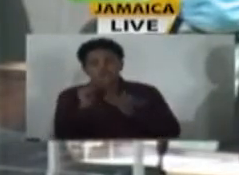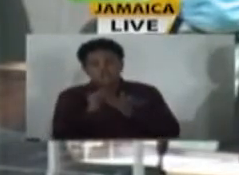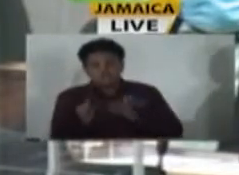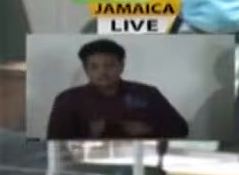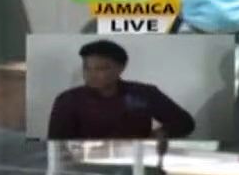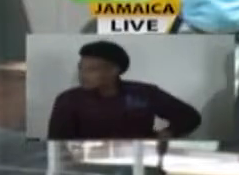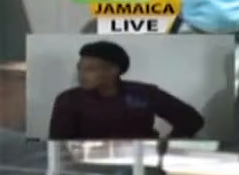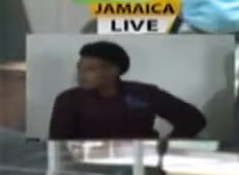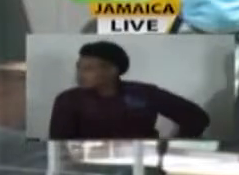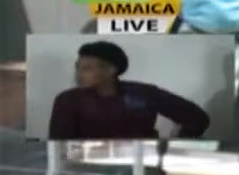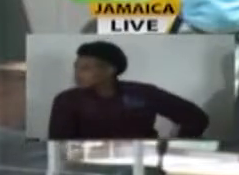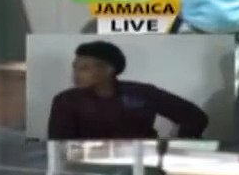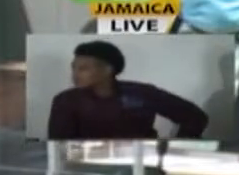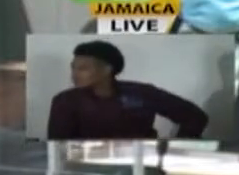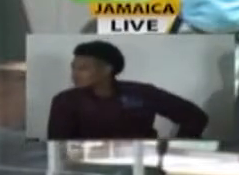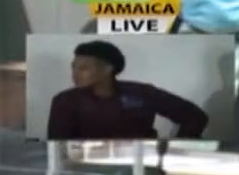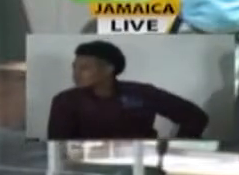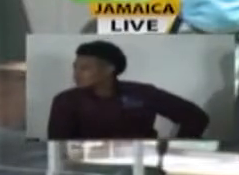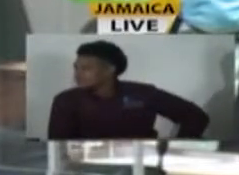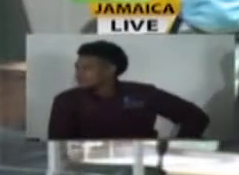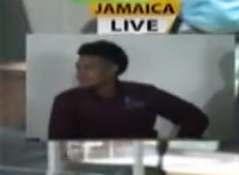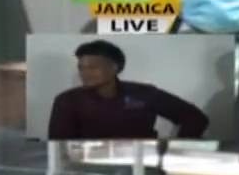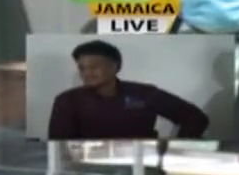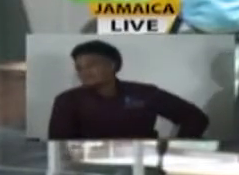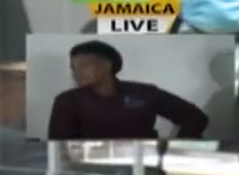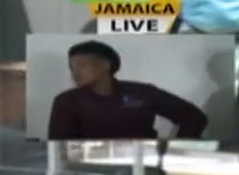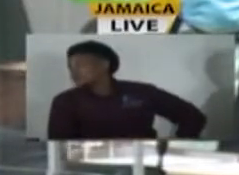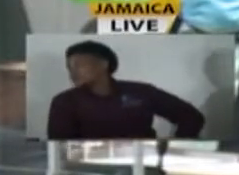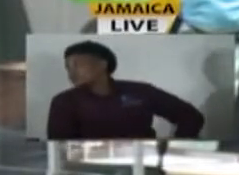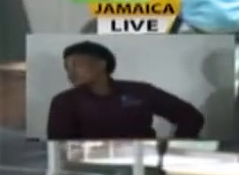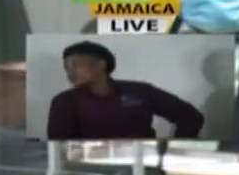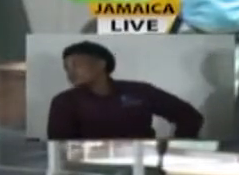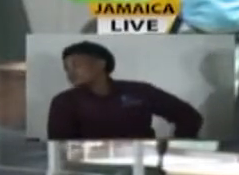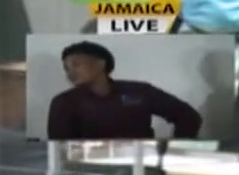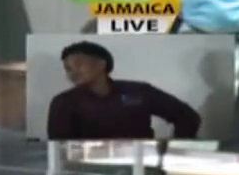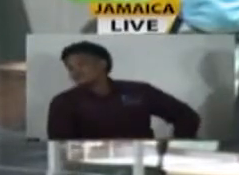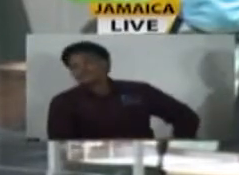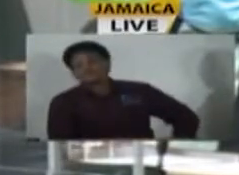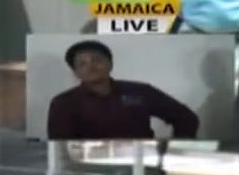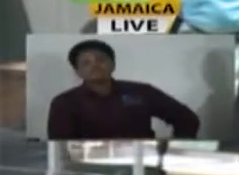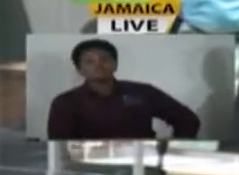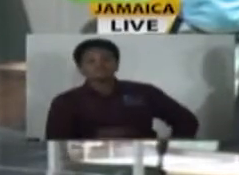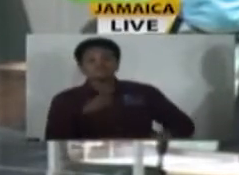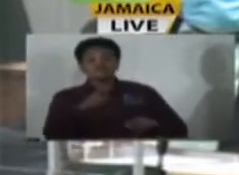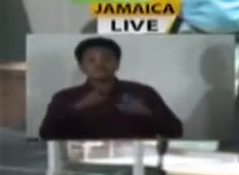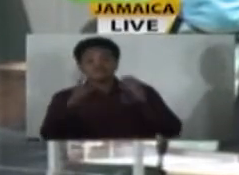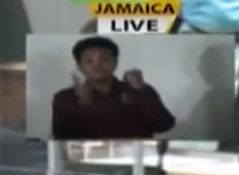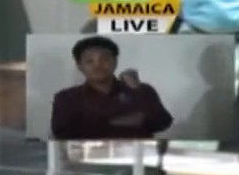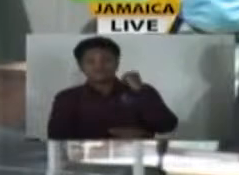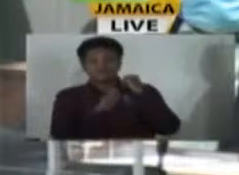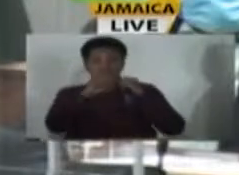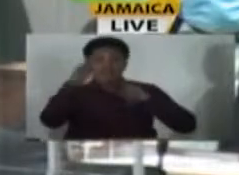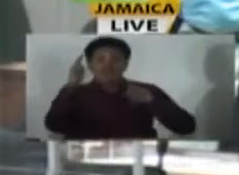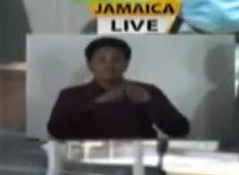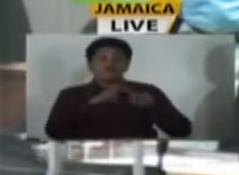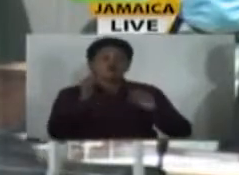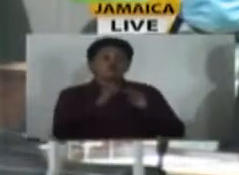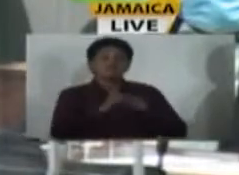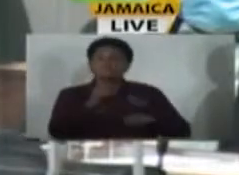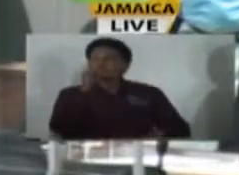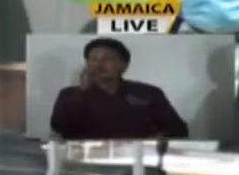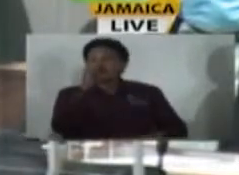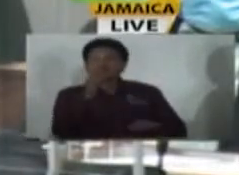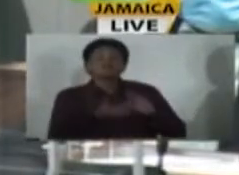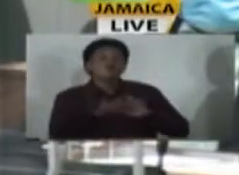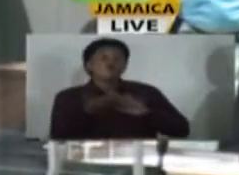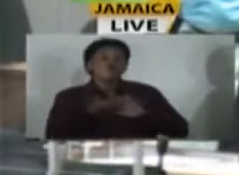$100,000. This penalty also applies where bars